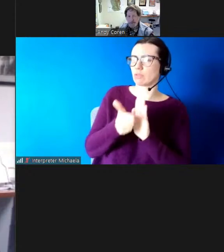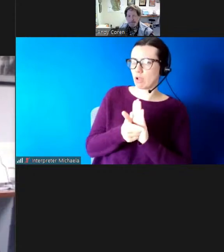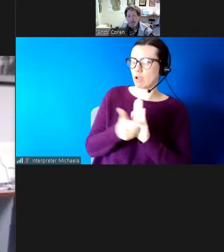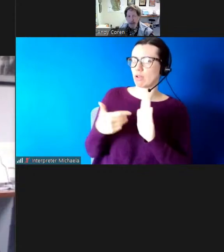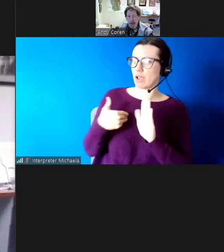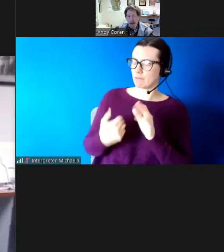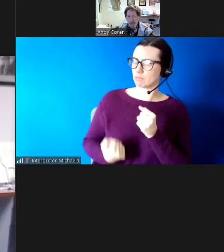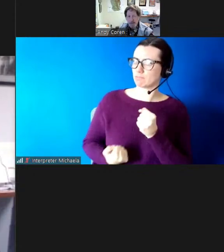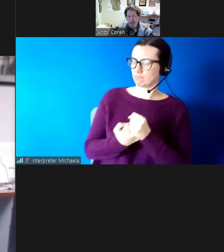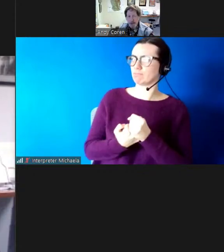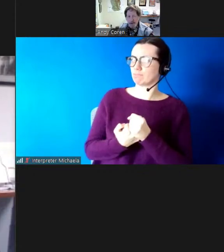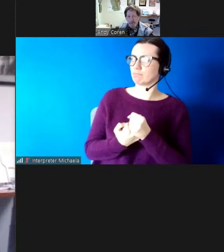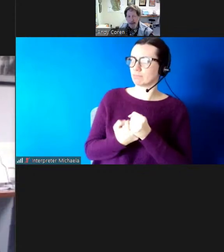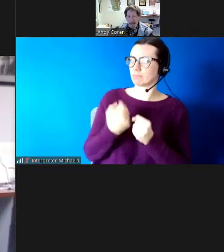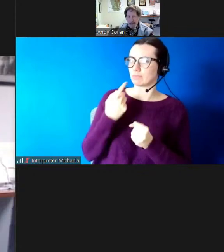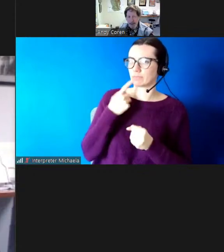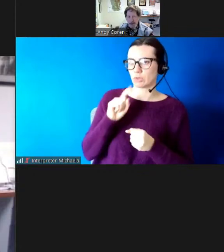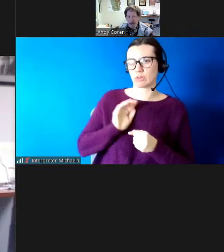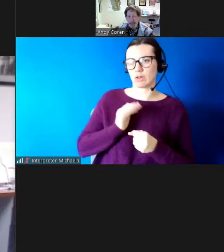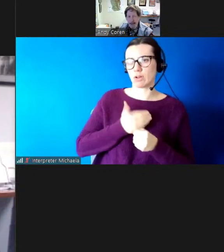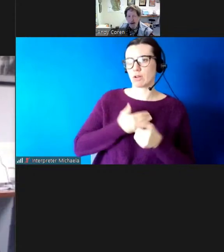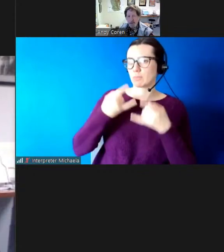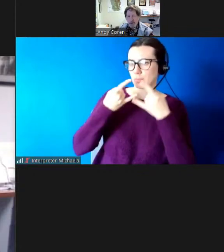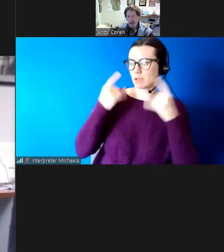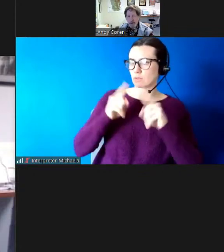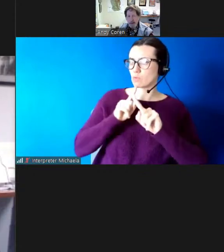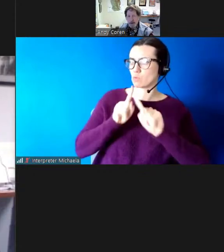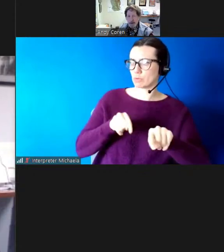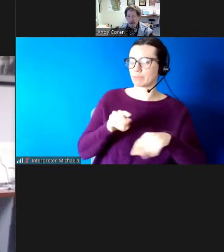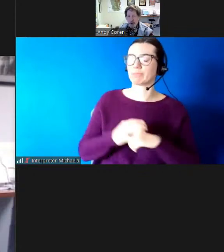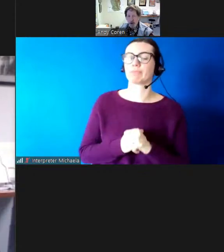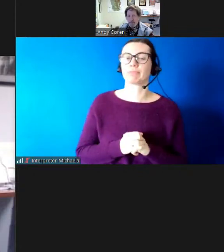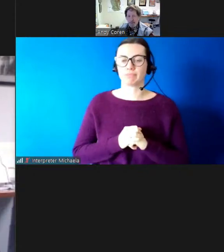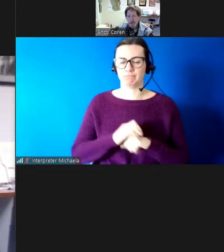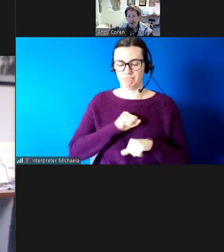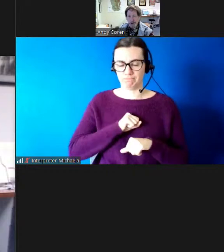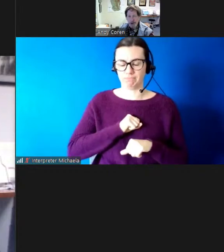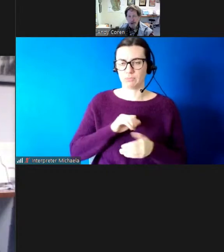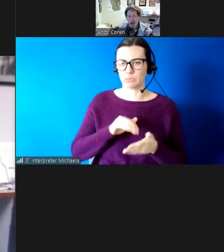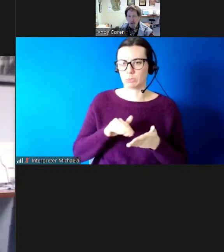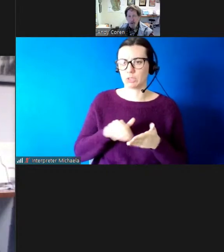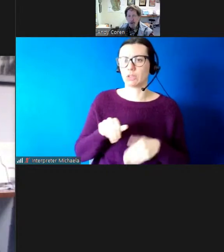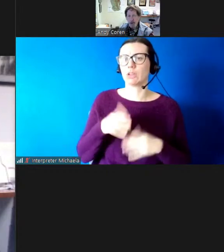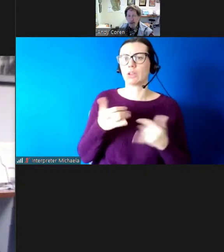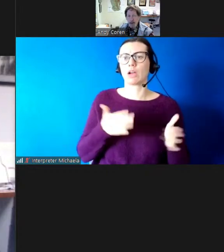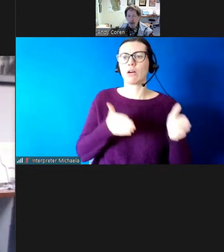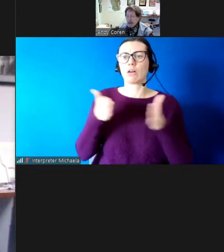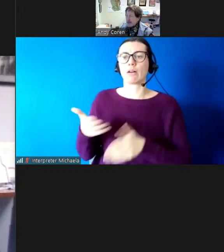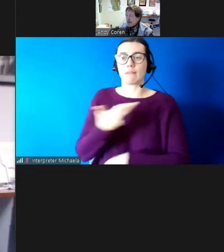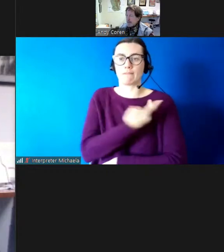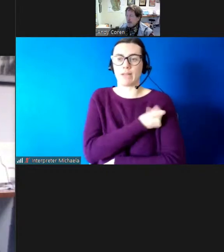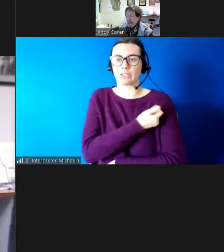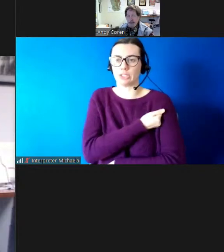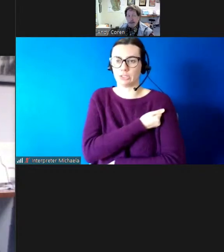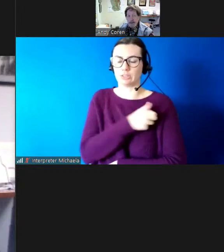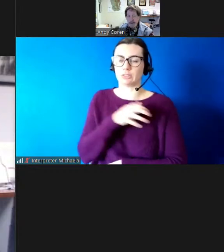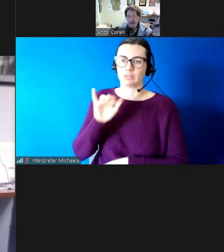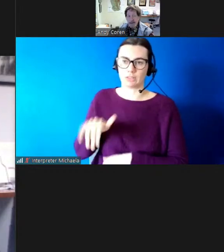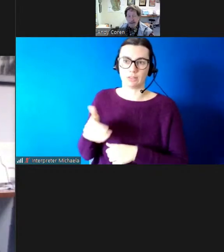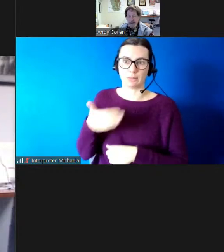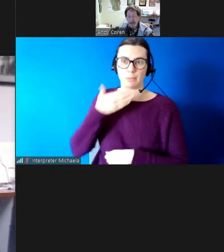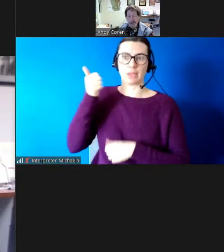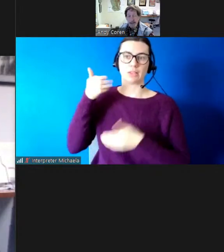Excuse me. I'm going to move on to vaccinations now. They remain our best hope for returning to normal, at least preventing